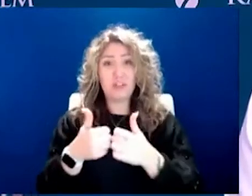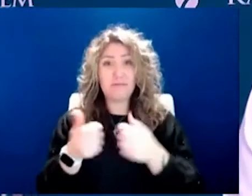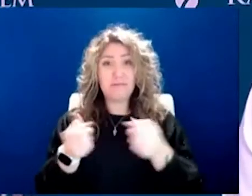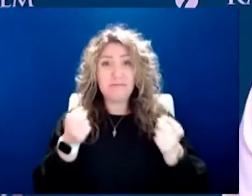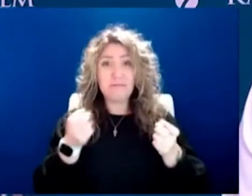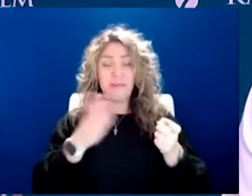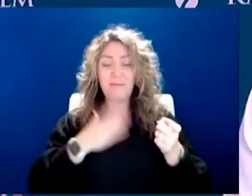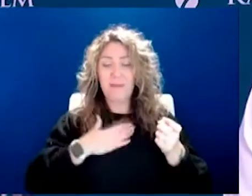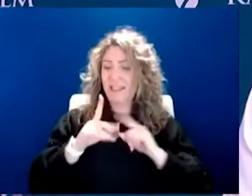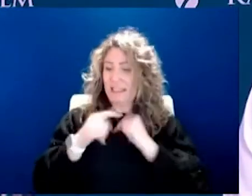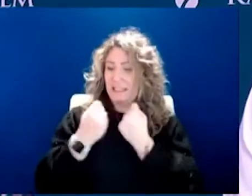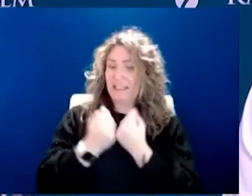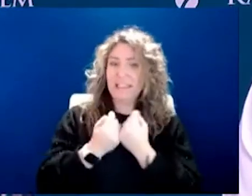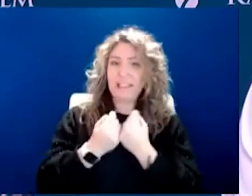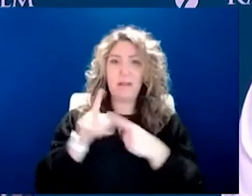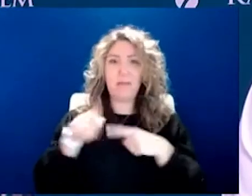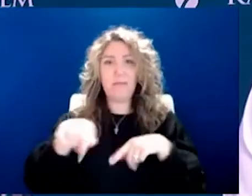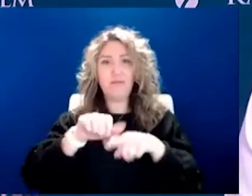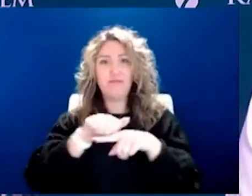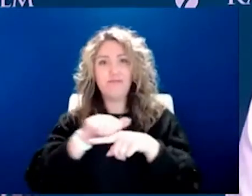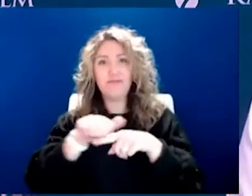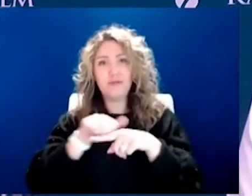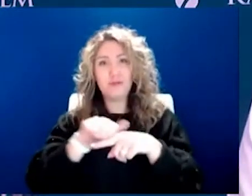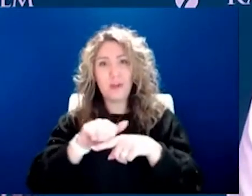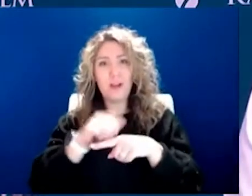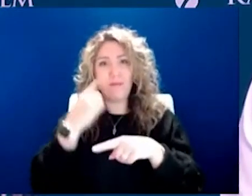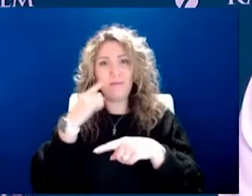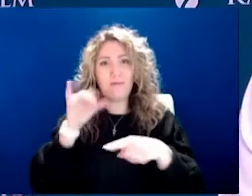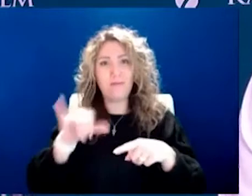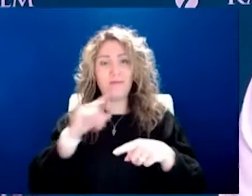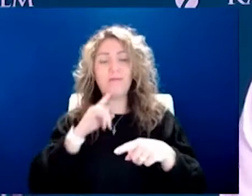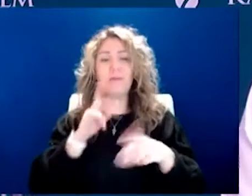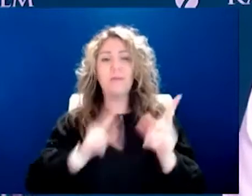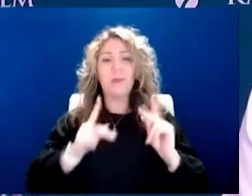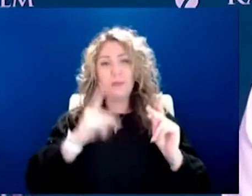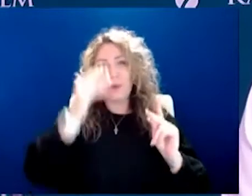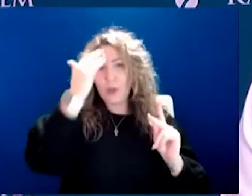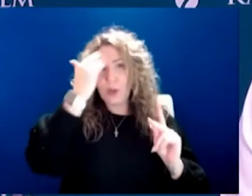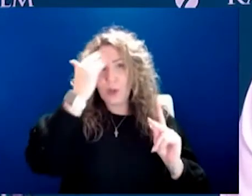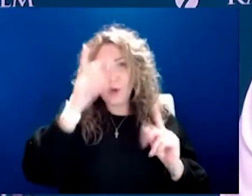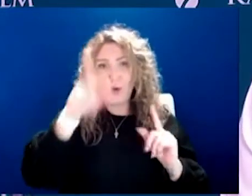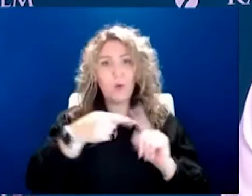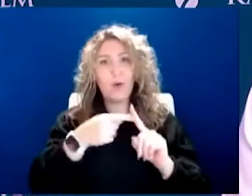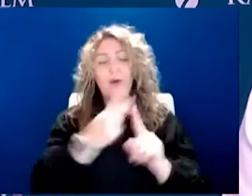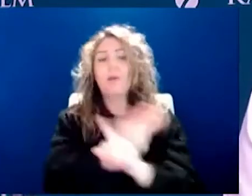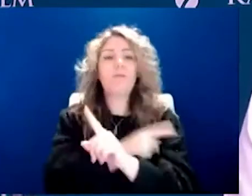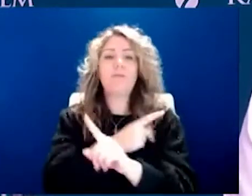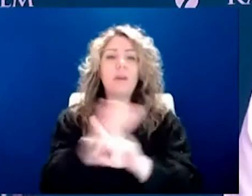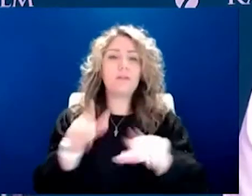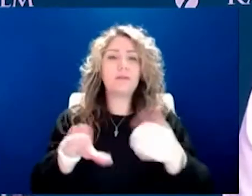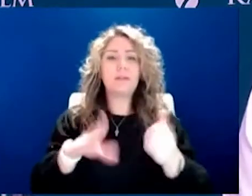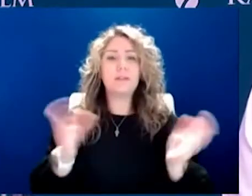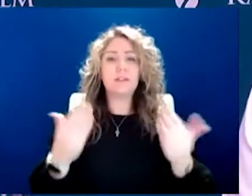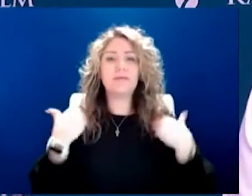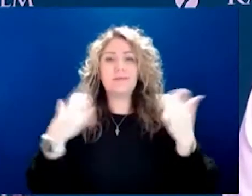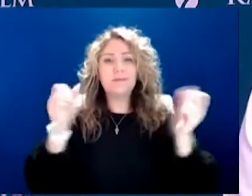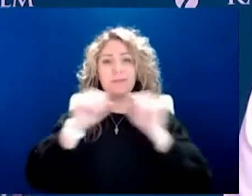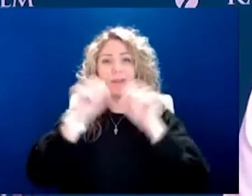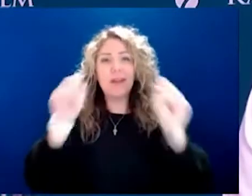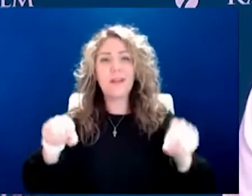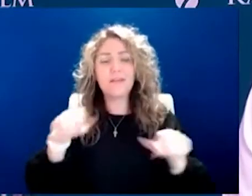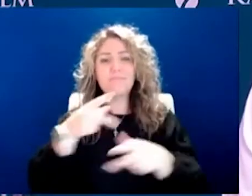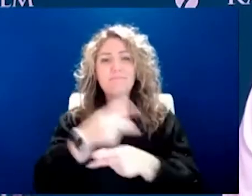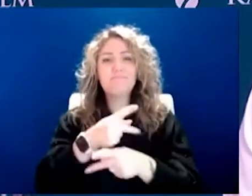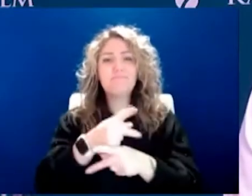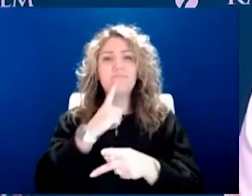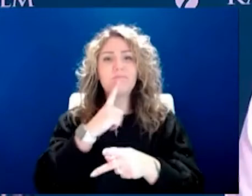is trained to do. So I would want people to know when patients die in our health system, they're taken care of by a team of professionals